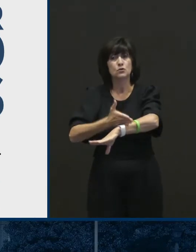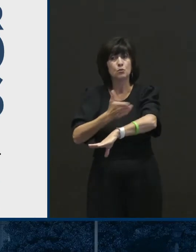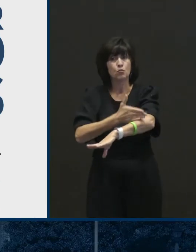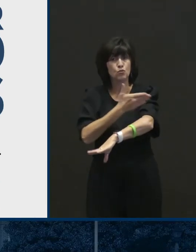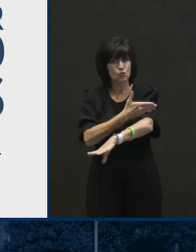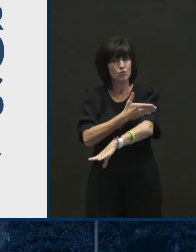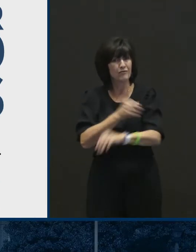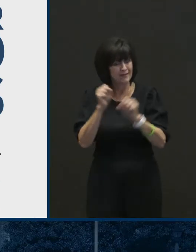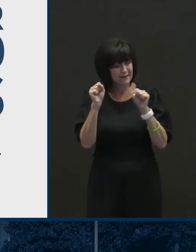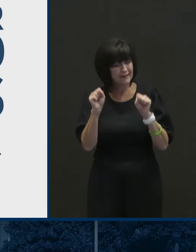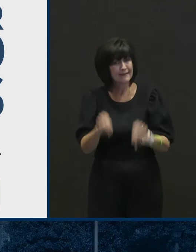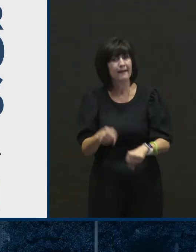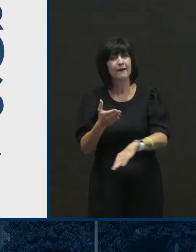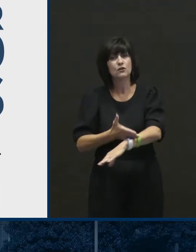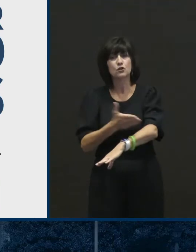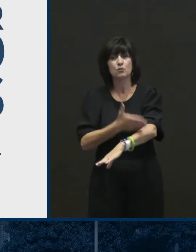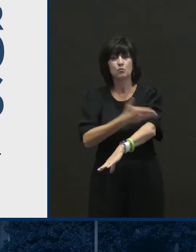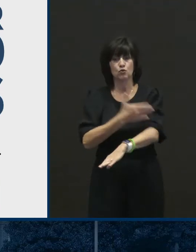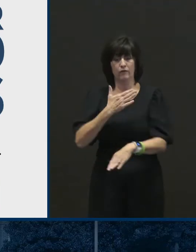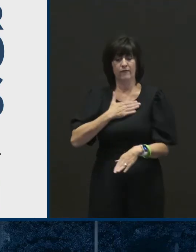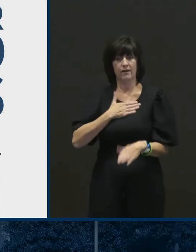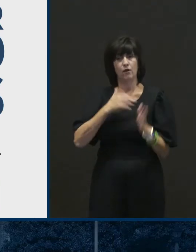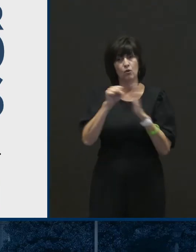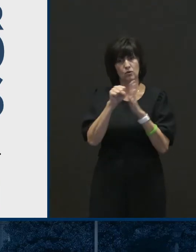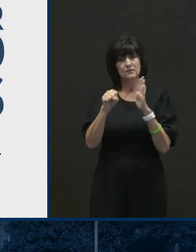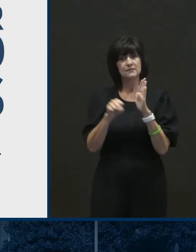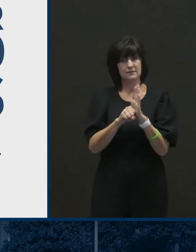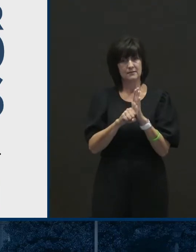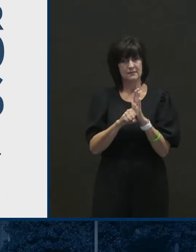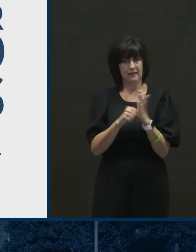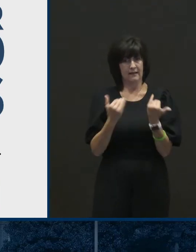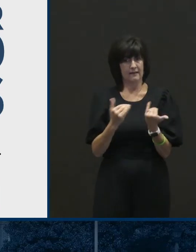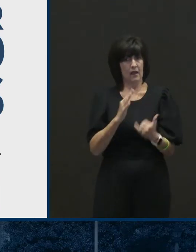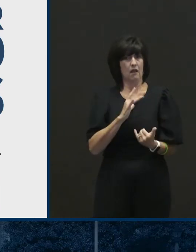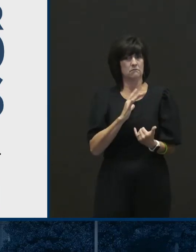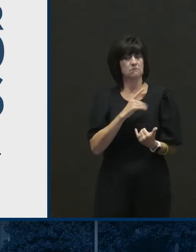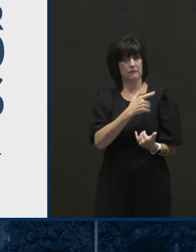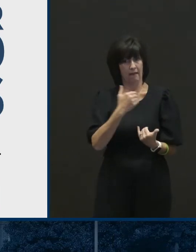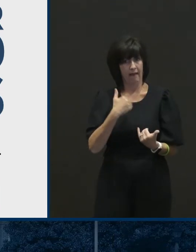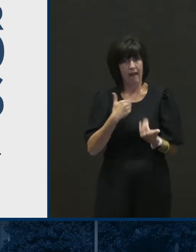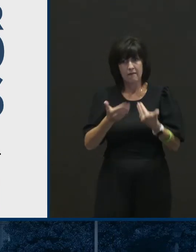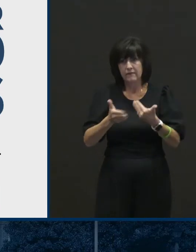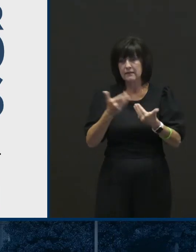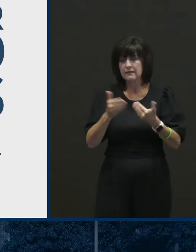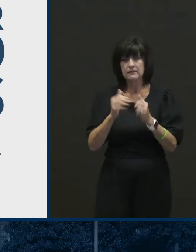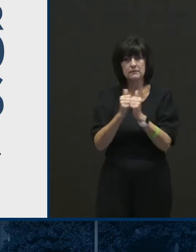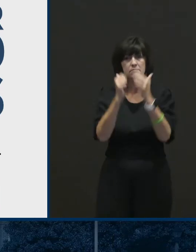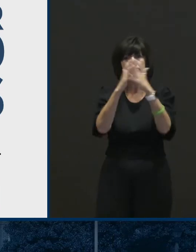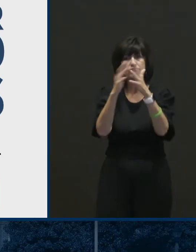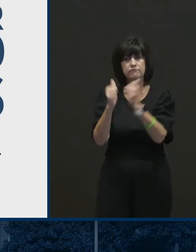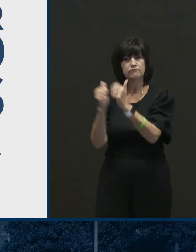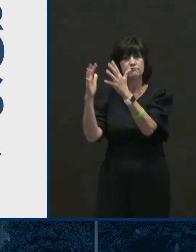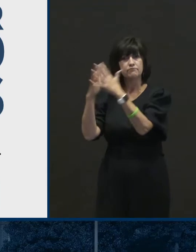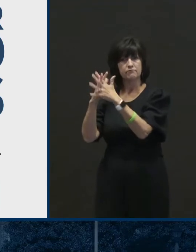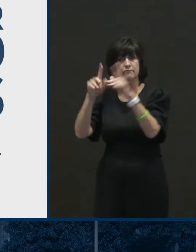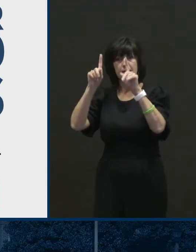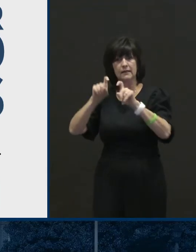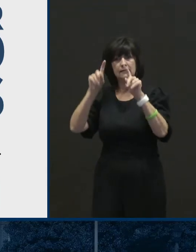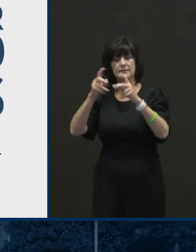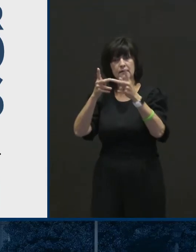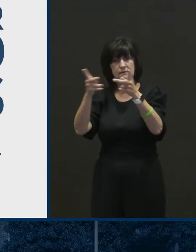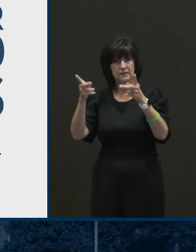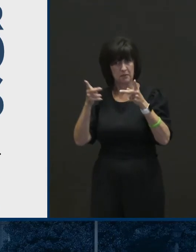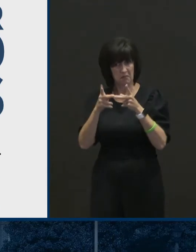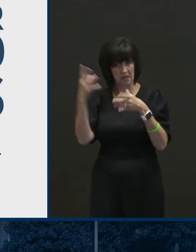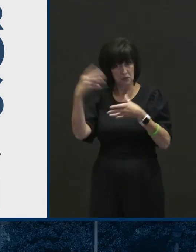there, including the community pop-up testing in several sites in the city of Wilmington, including Eastside